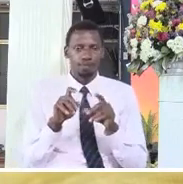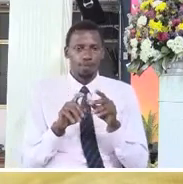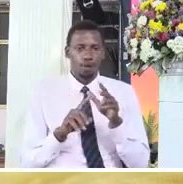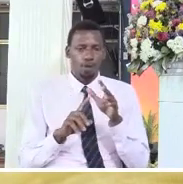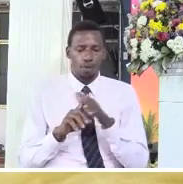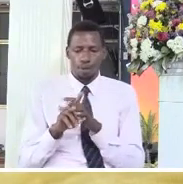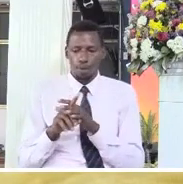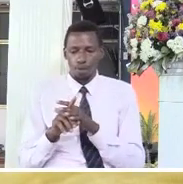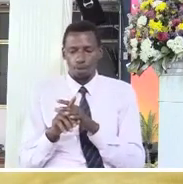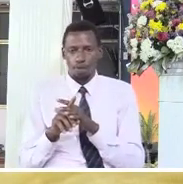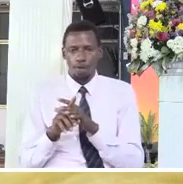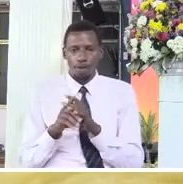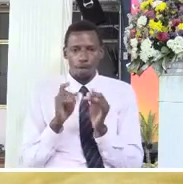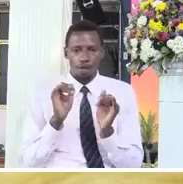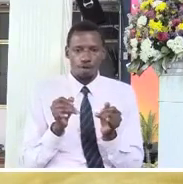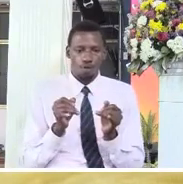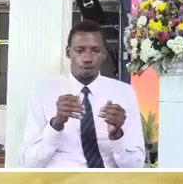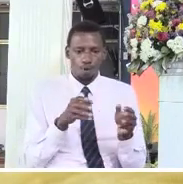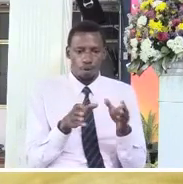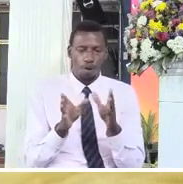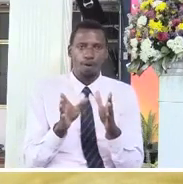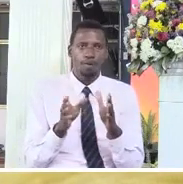What help do we really need?